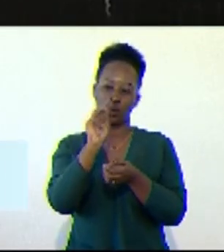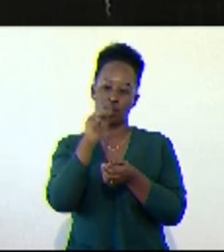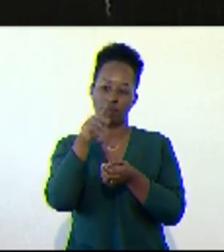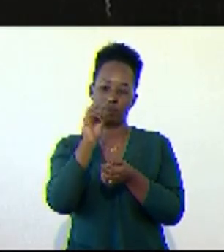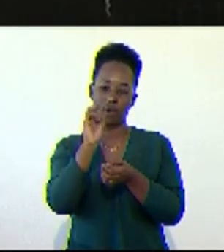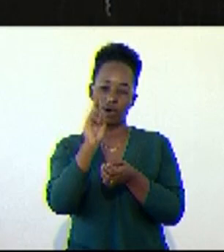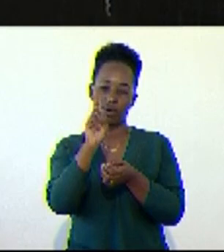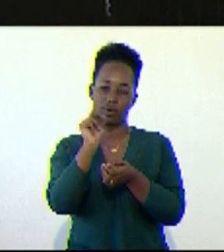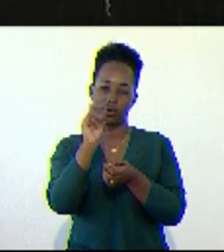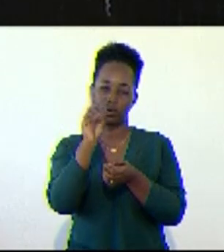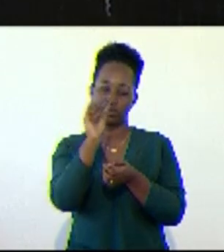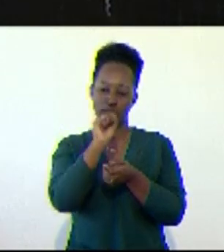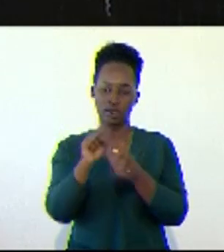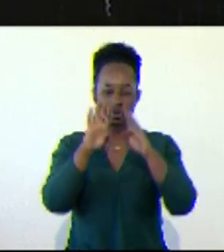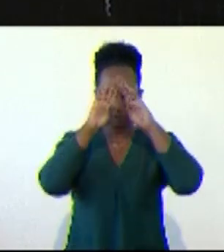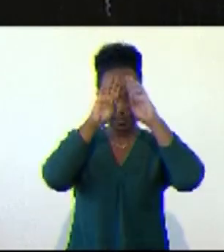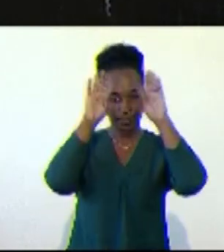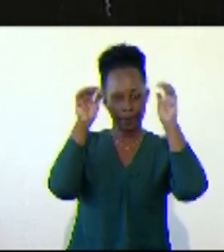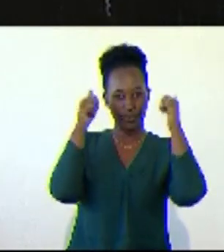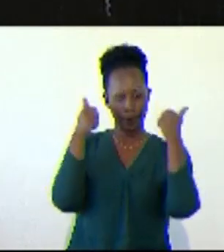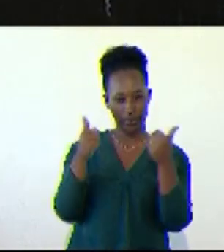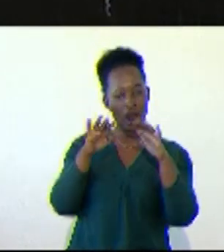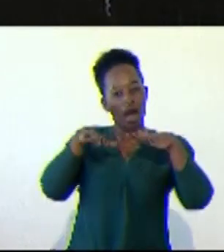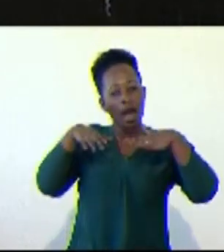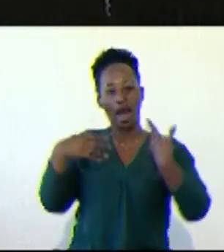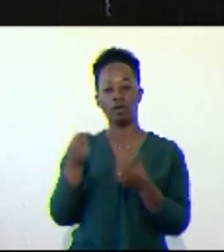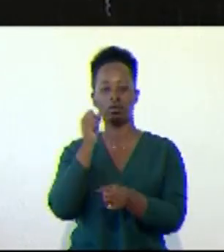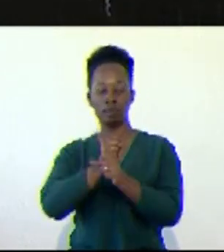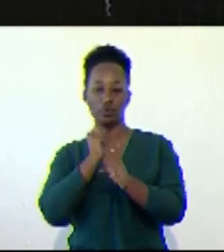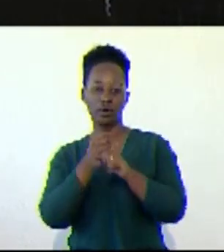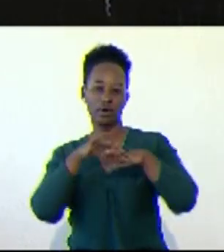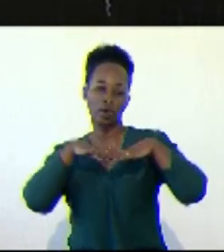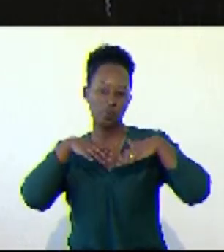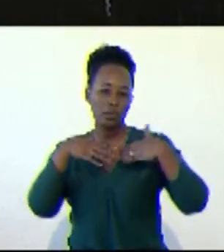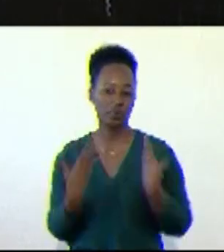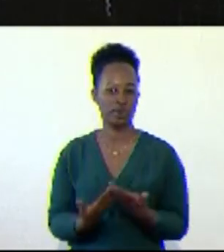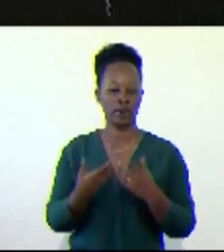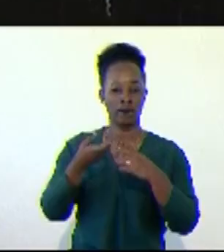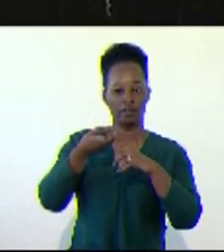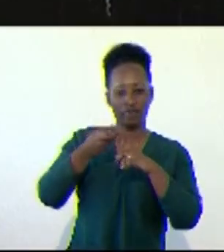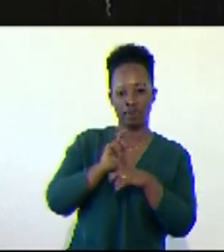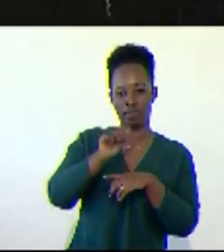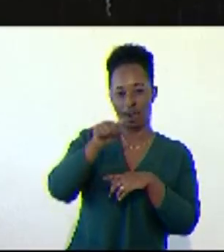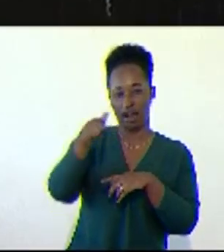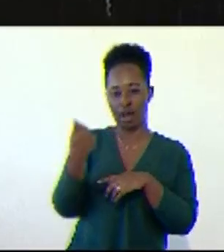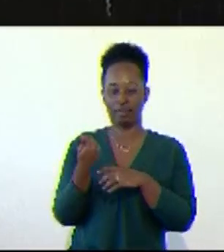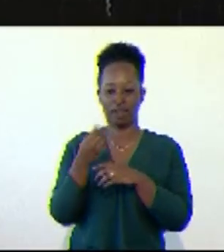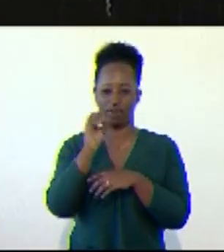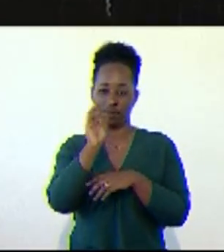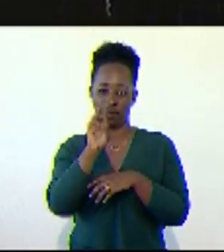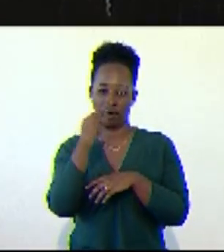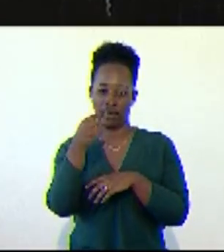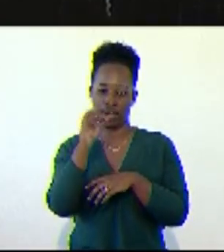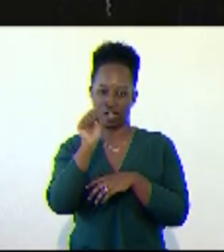reactivity is somehow different from the reactivity of other organic compounds. You will also be able